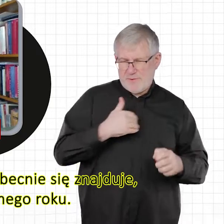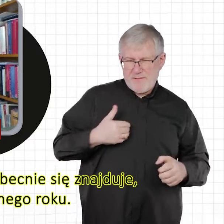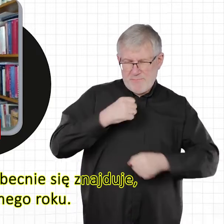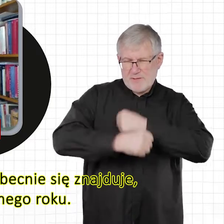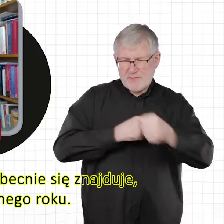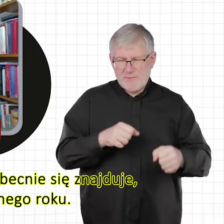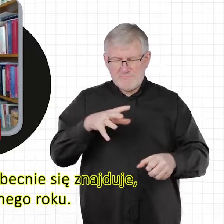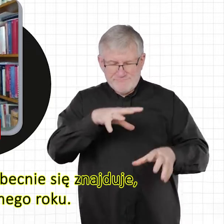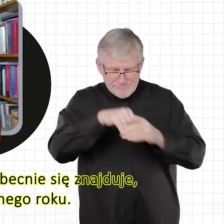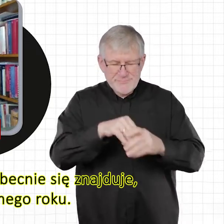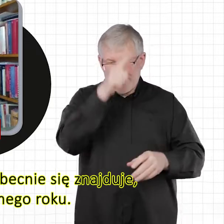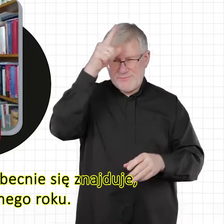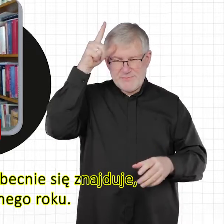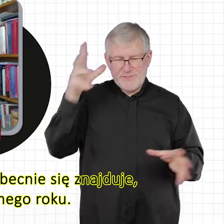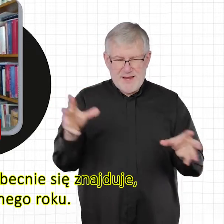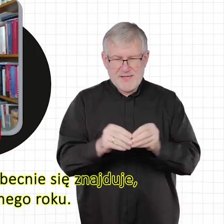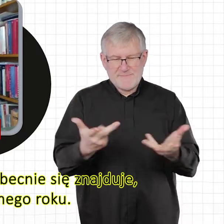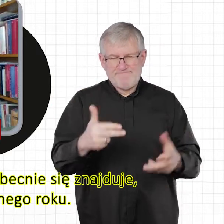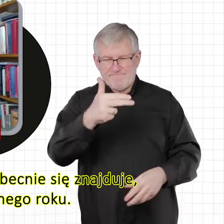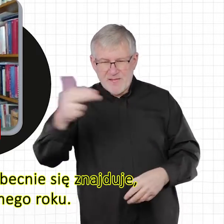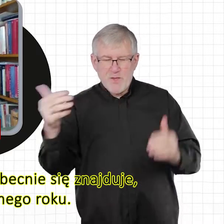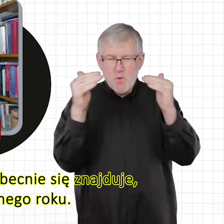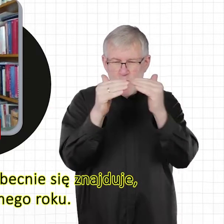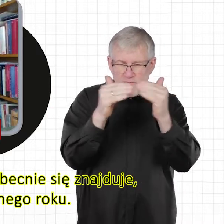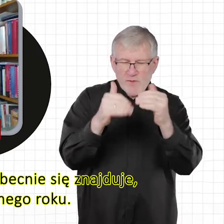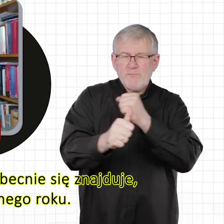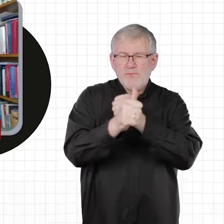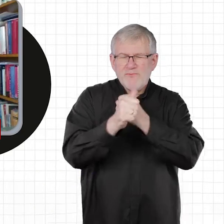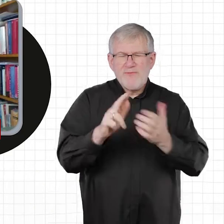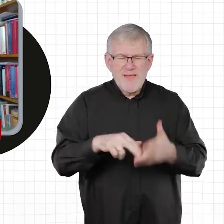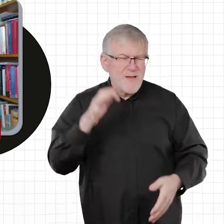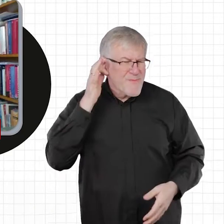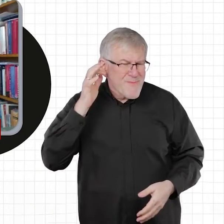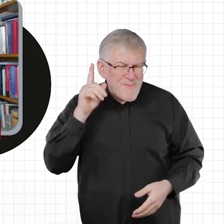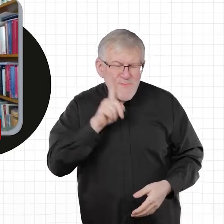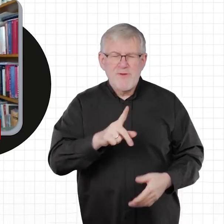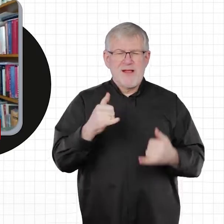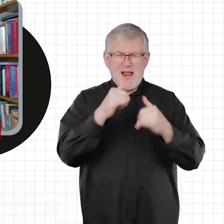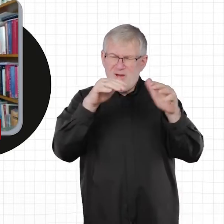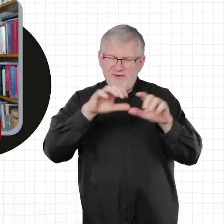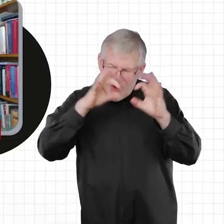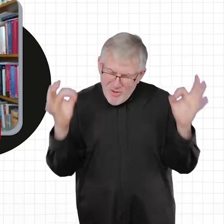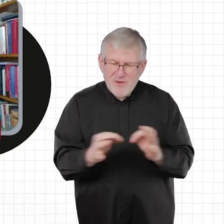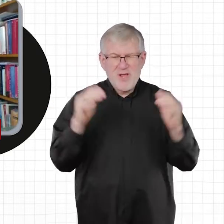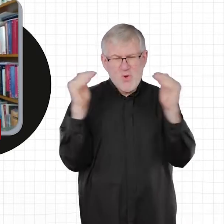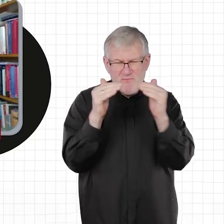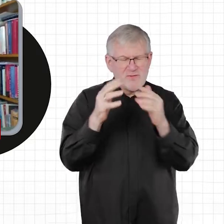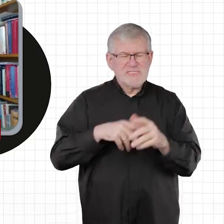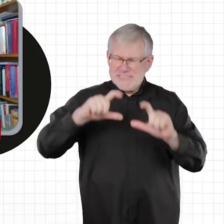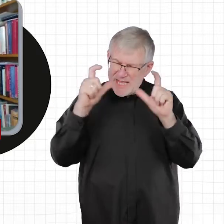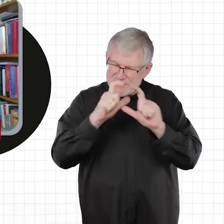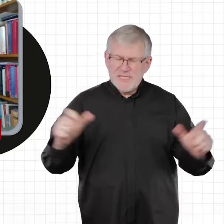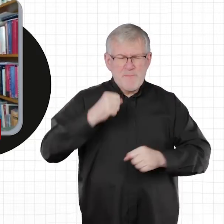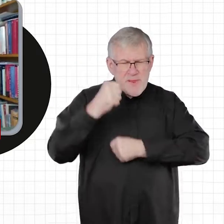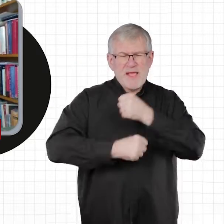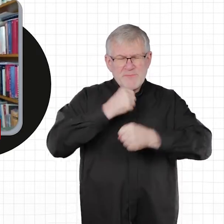this level not in one day, not in 1 year. You need more time and more work. Could you tell us